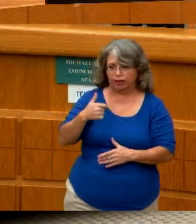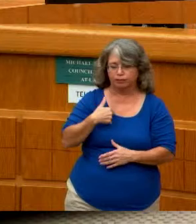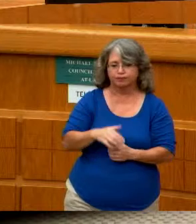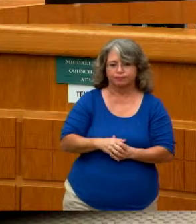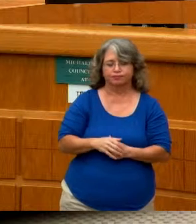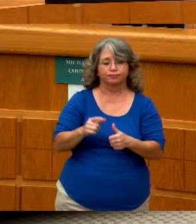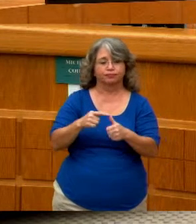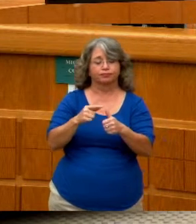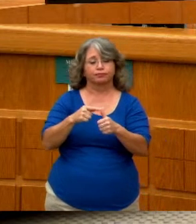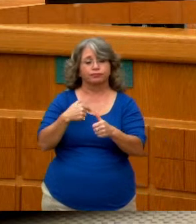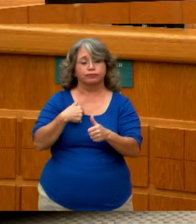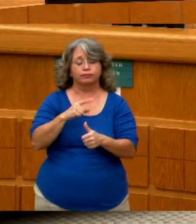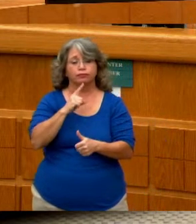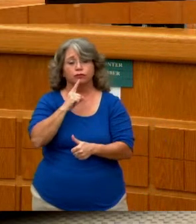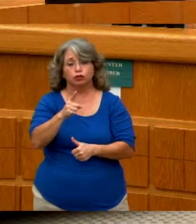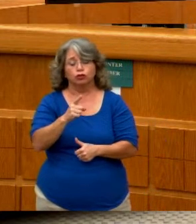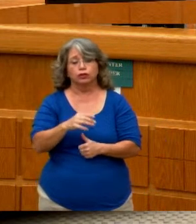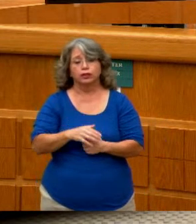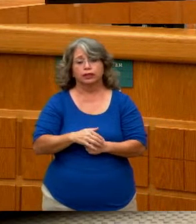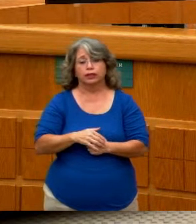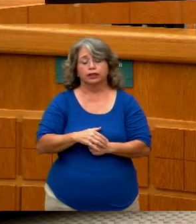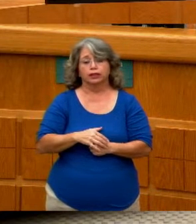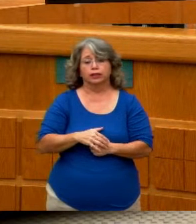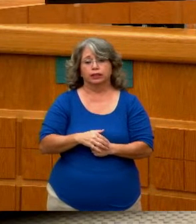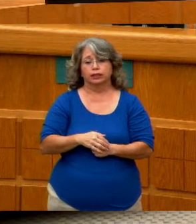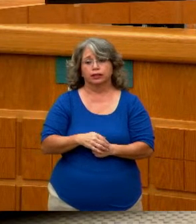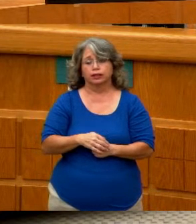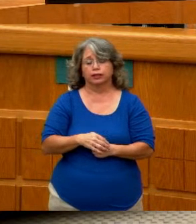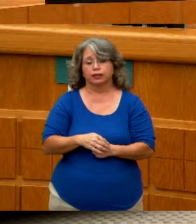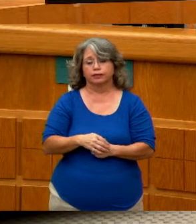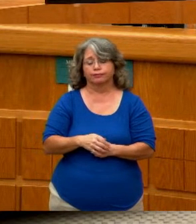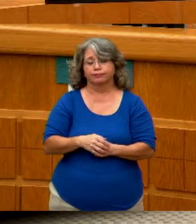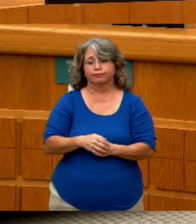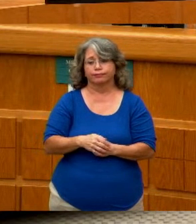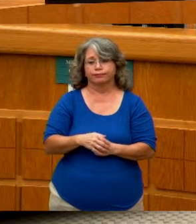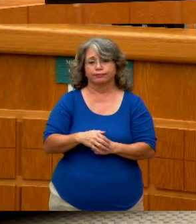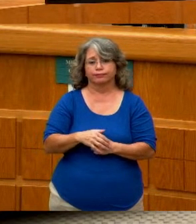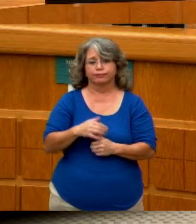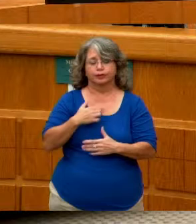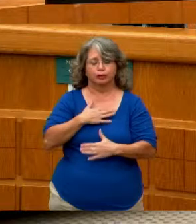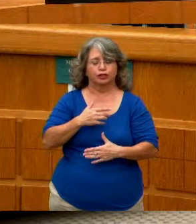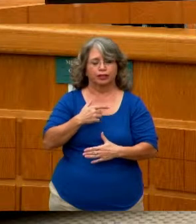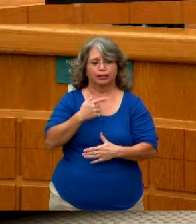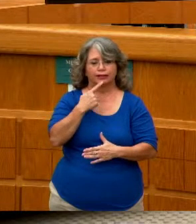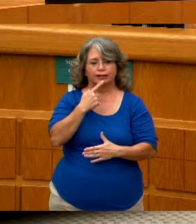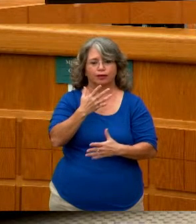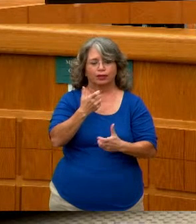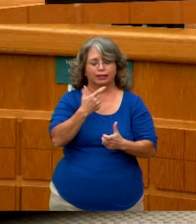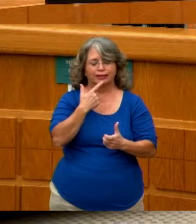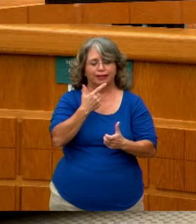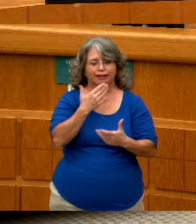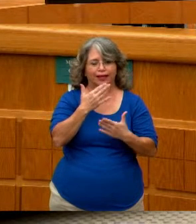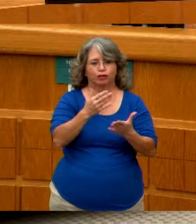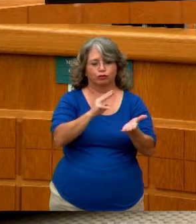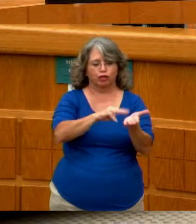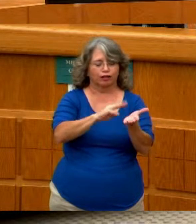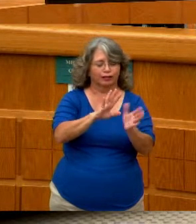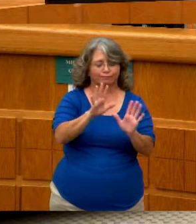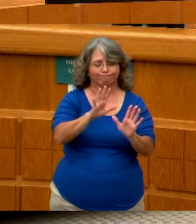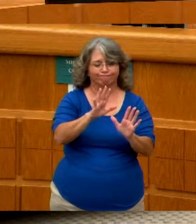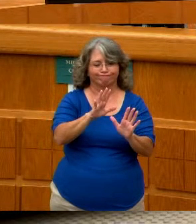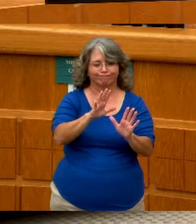Mayor, and thank you, Judge Canales. Thank you, Annette. First off, I greatly appreciate